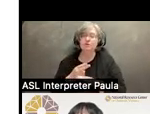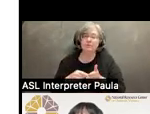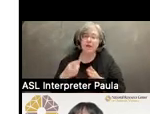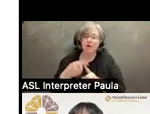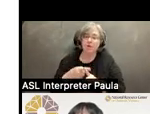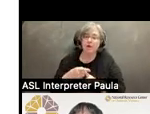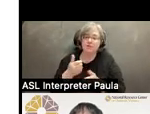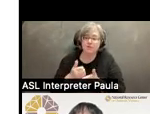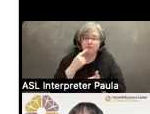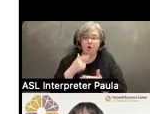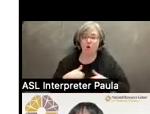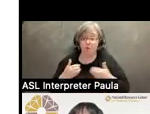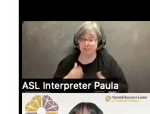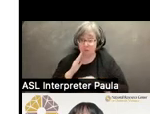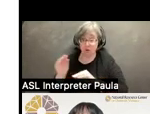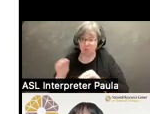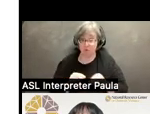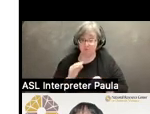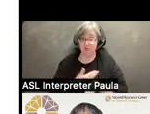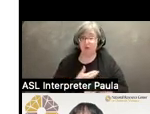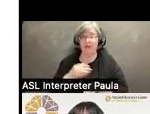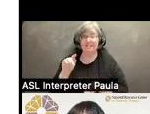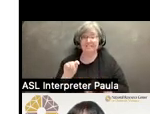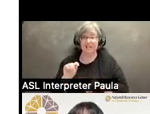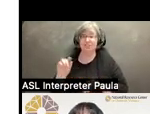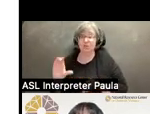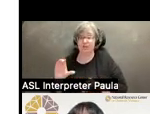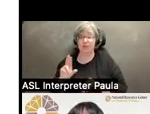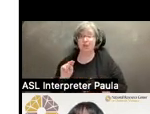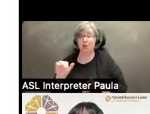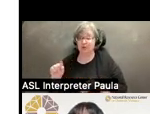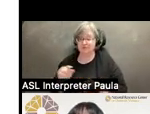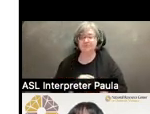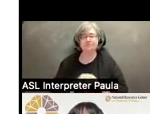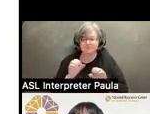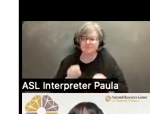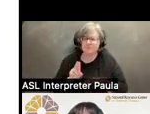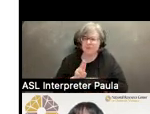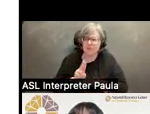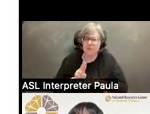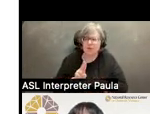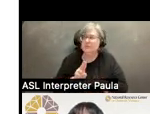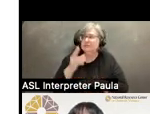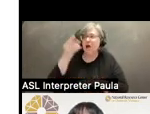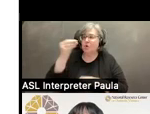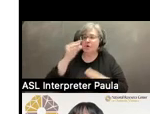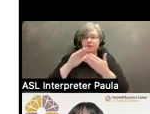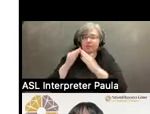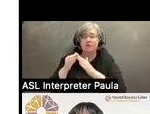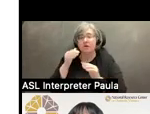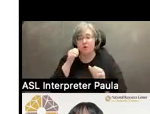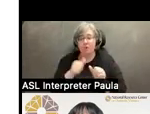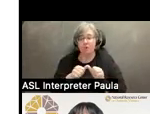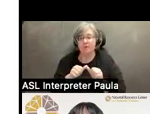of a resident who's going to move into our tax credit unit. It could also be used somewhere else out in the community, keeping in mind